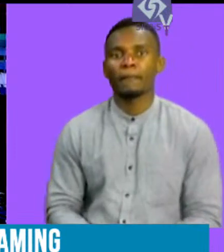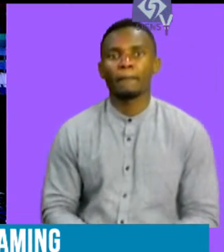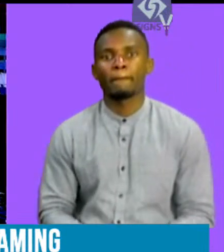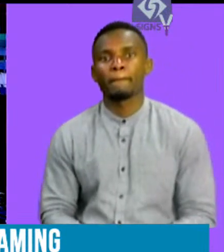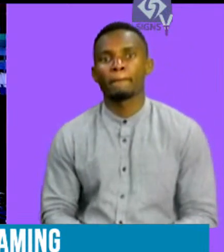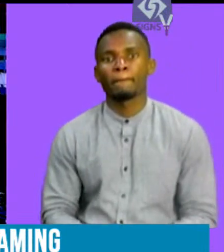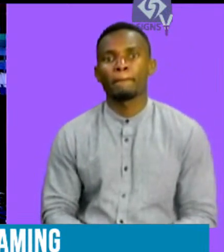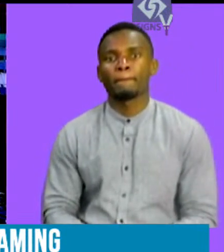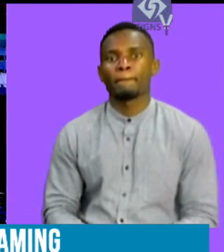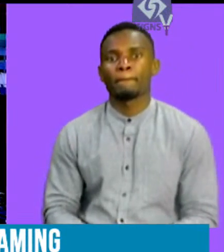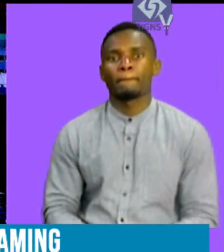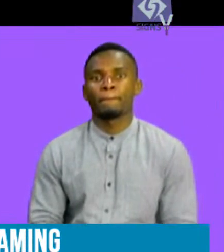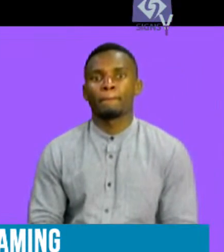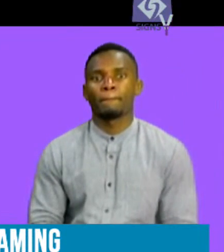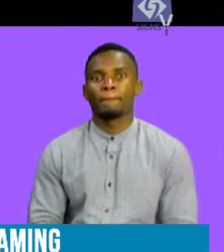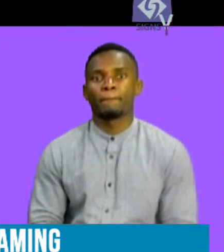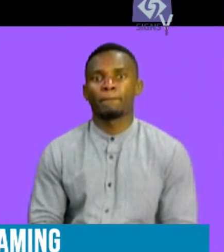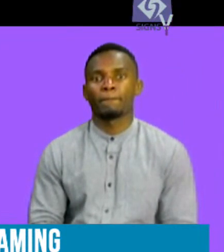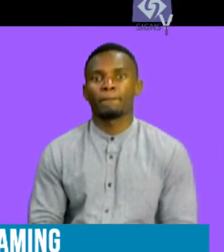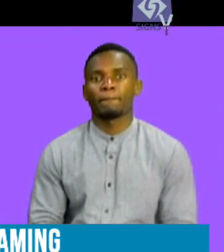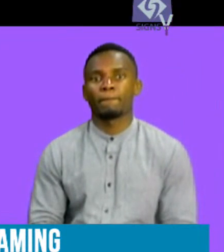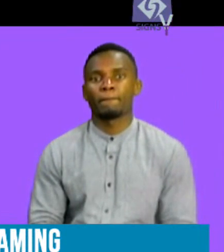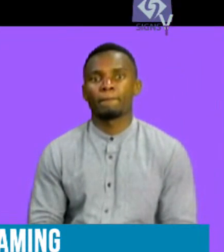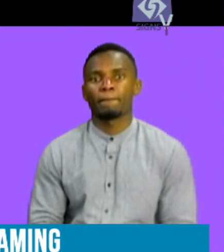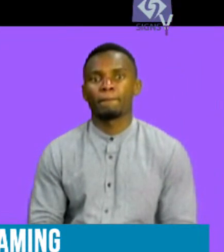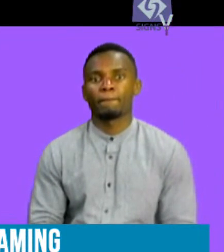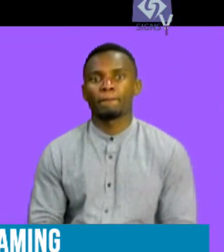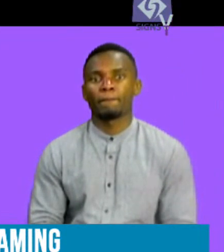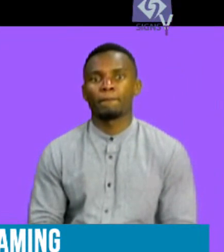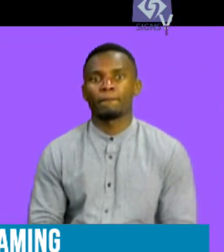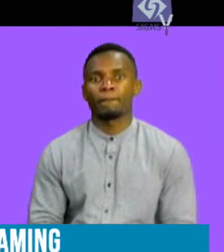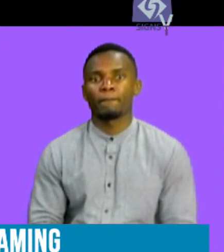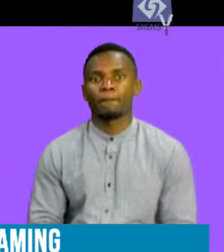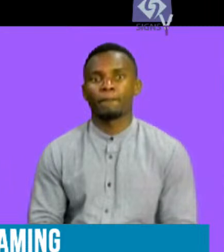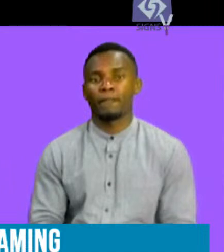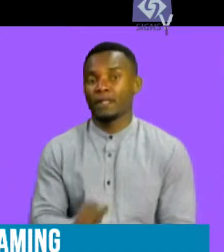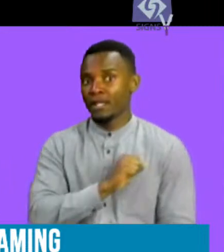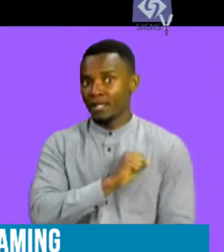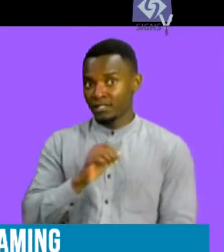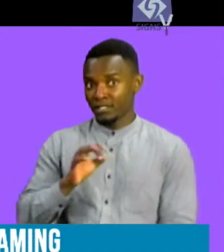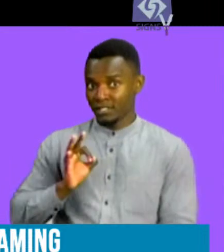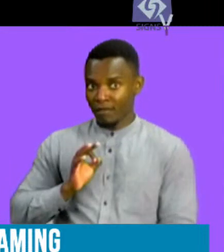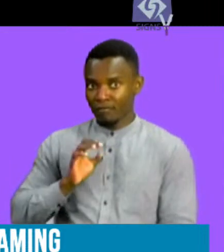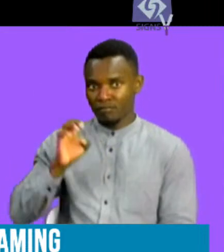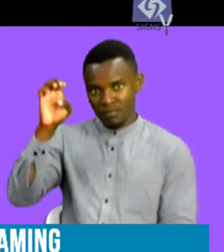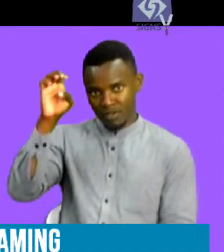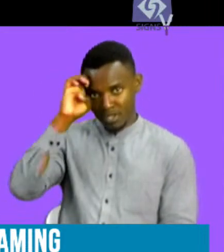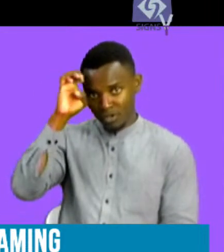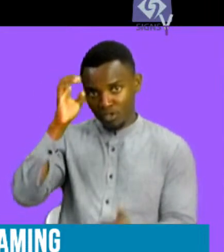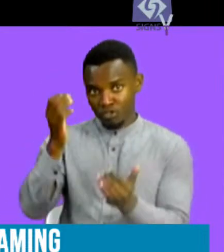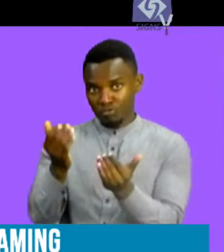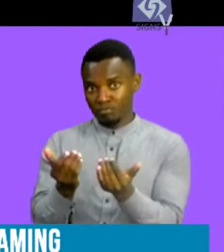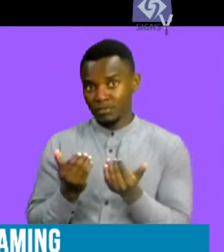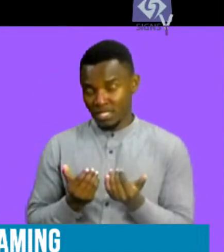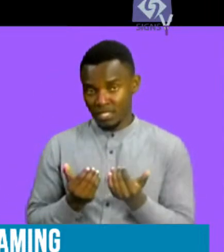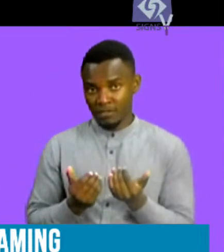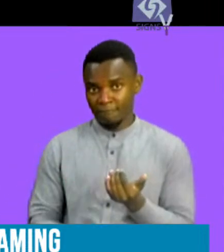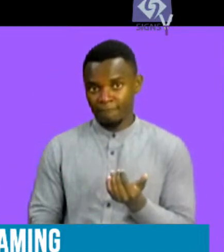you. One of the things is that the staff need education. They need